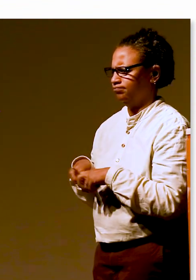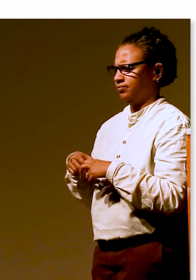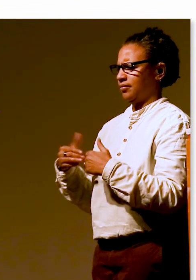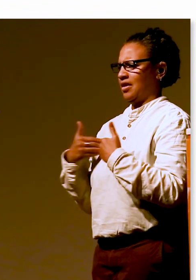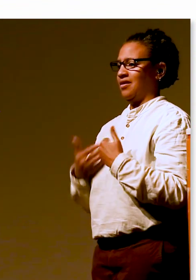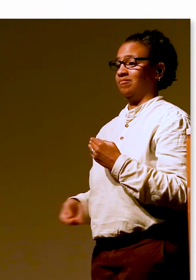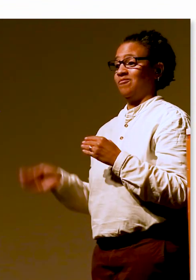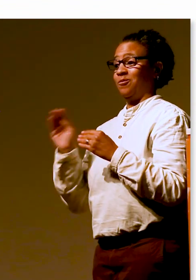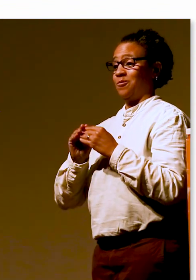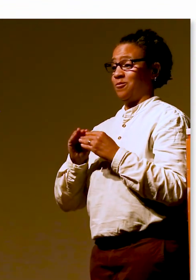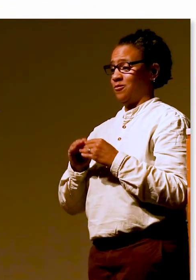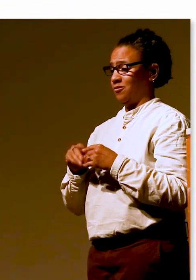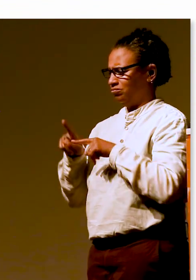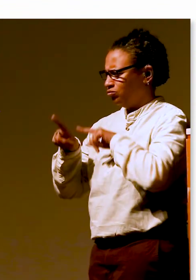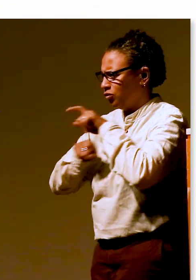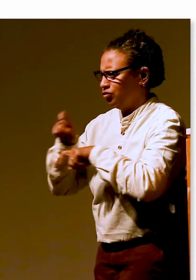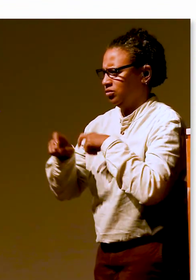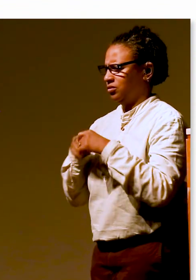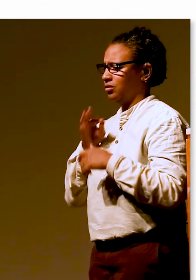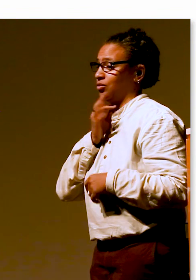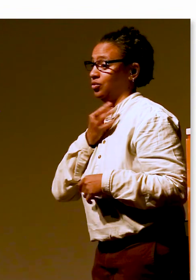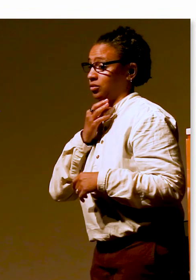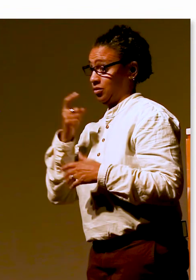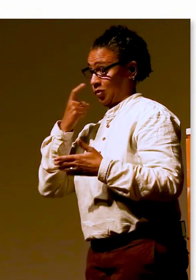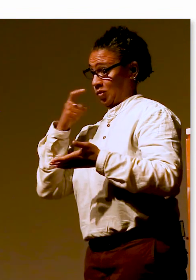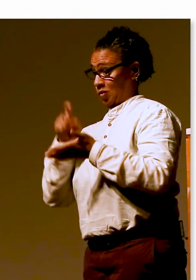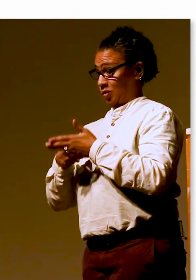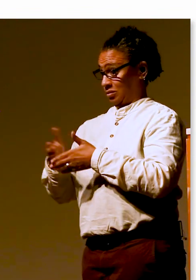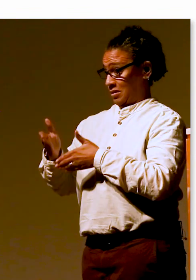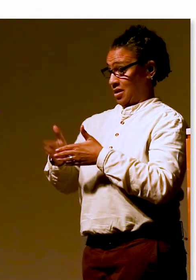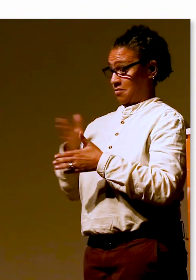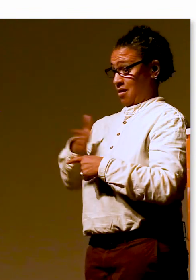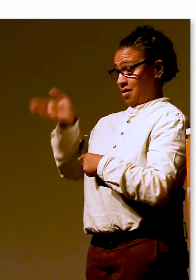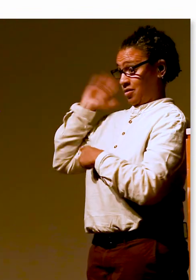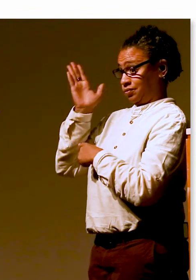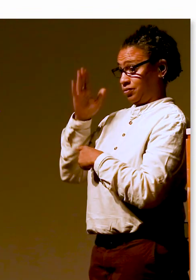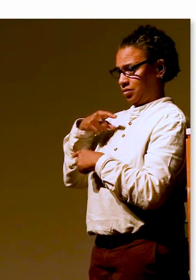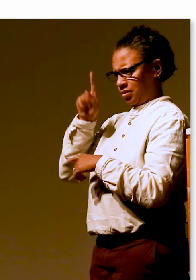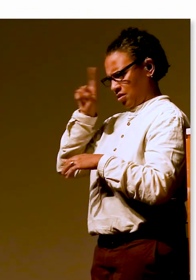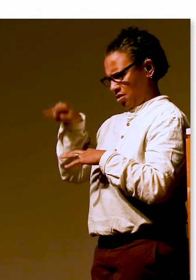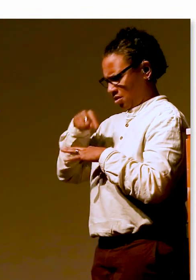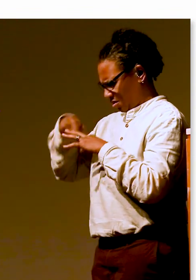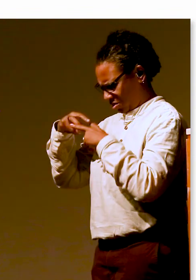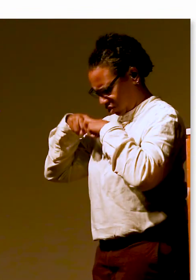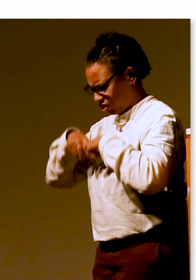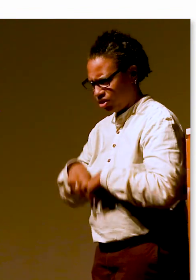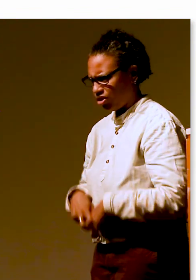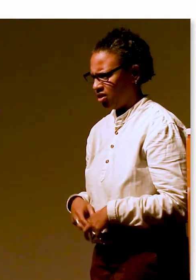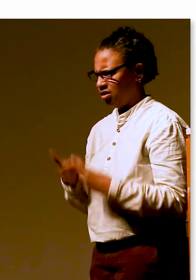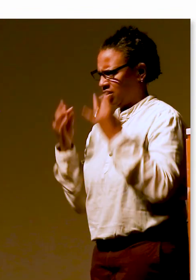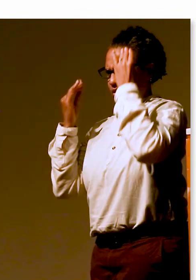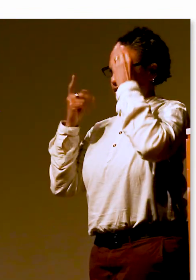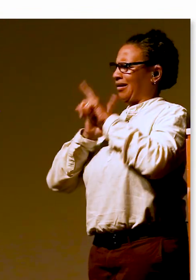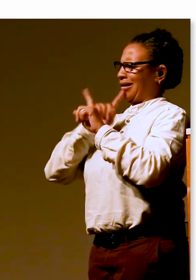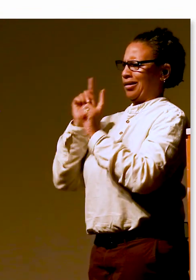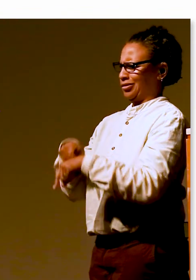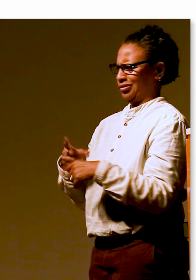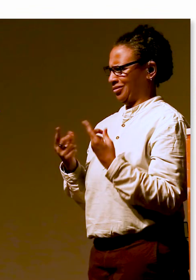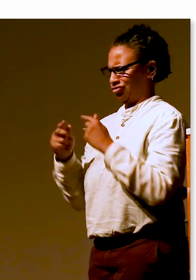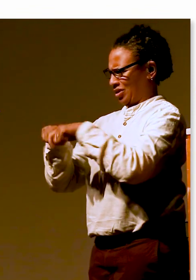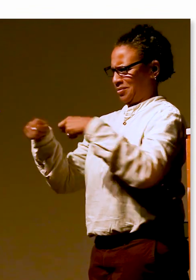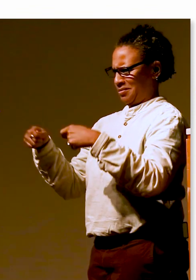the end of my presentation, you'll see me spiral as I try to clamor together a thesis. And